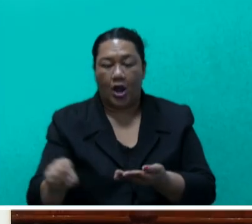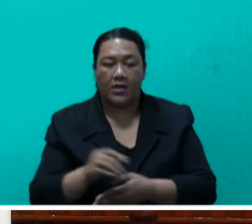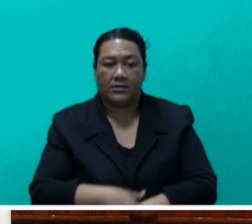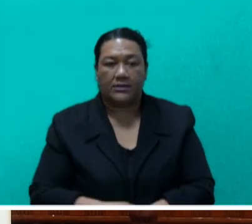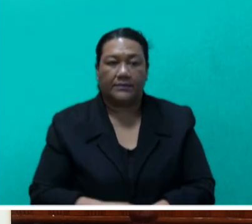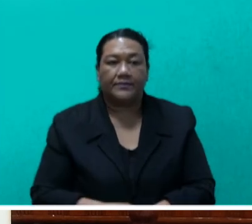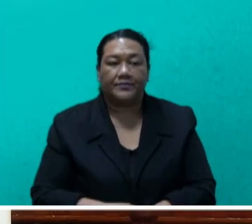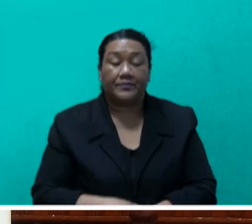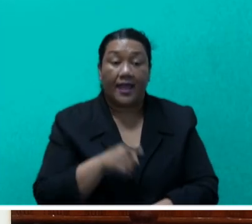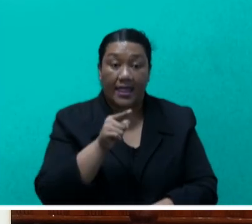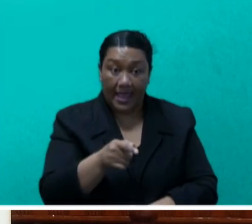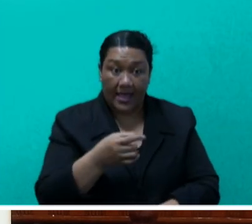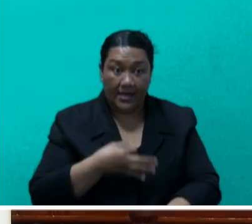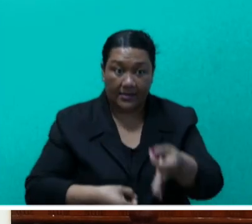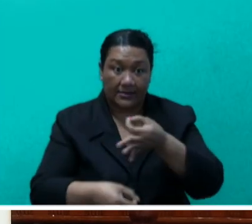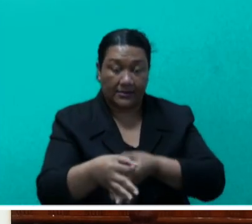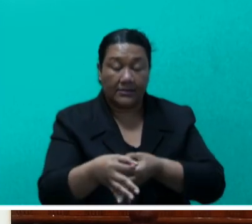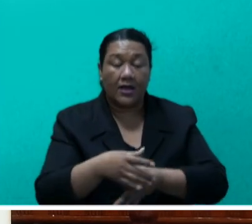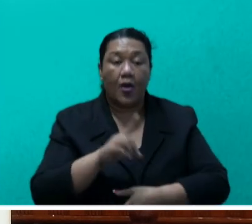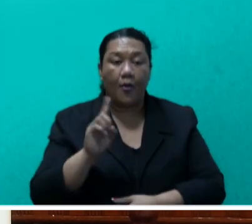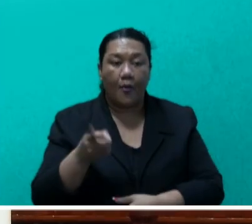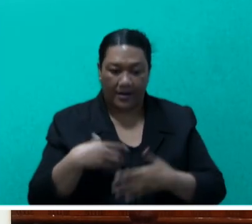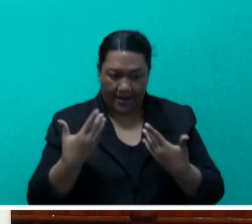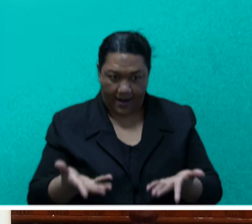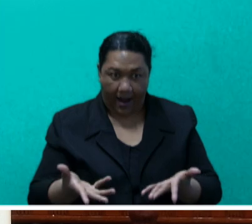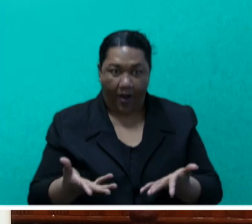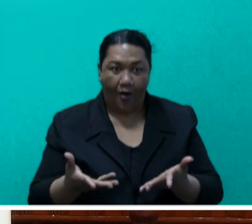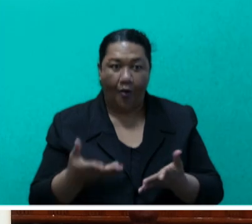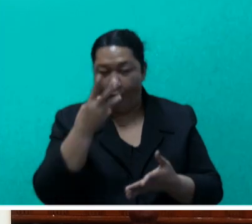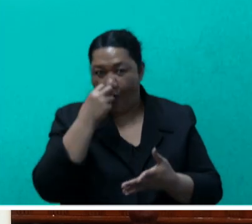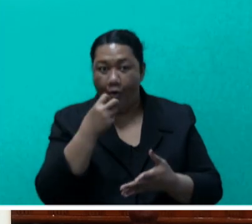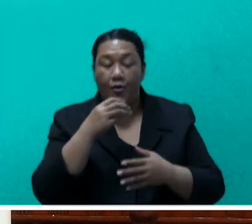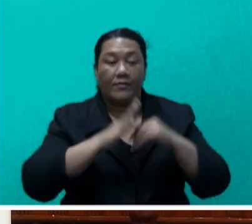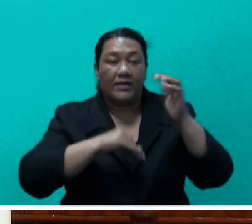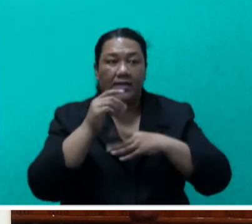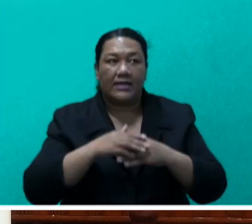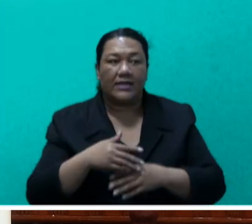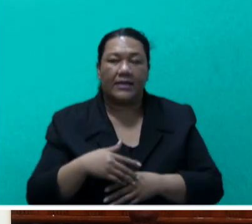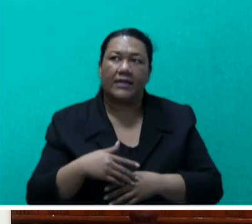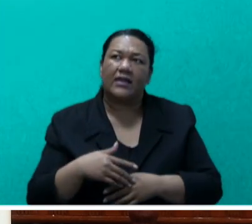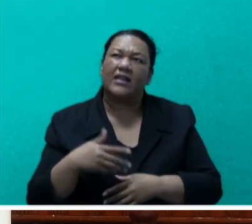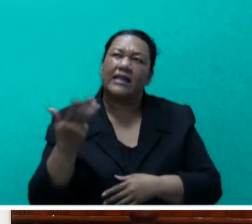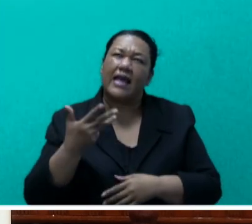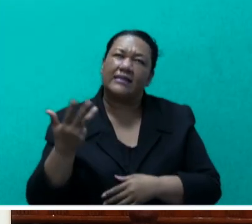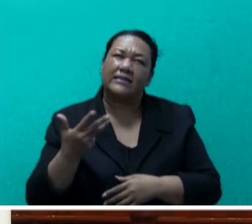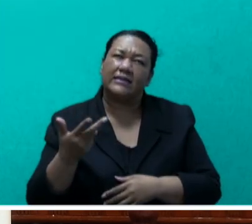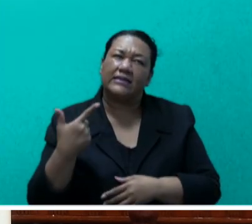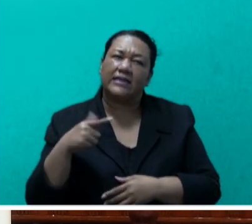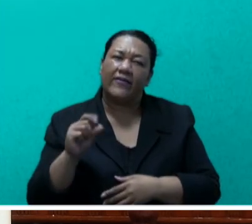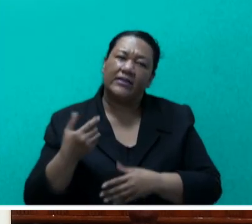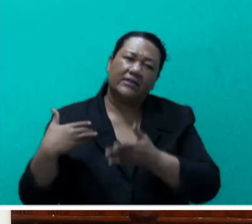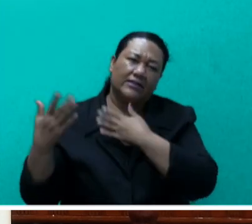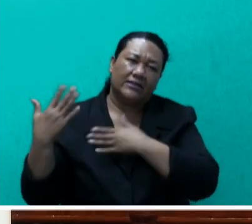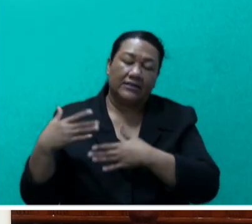This will replace the current old building, which was built in the 1970s and has not